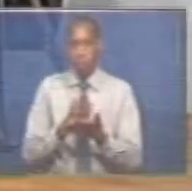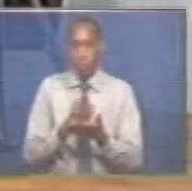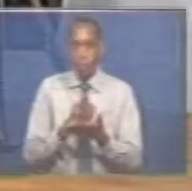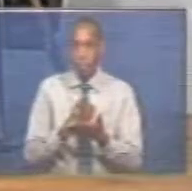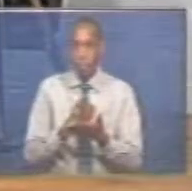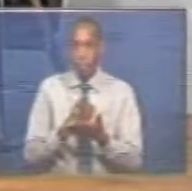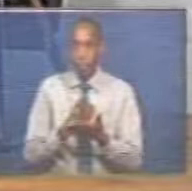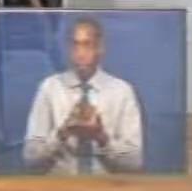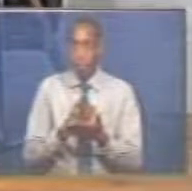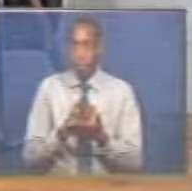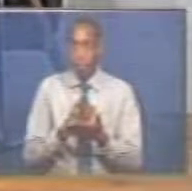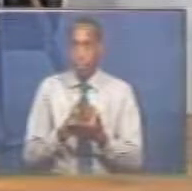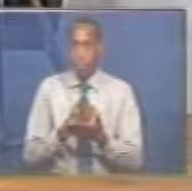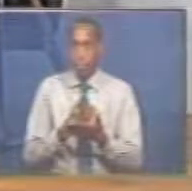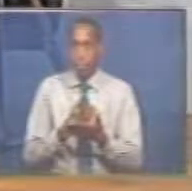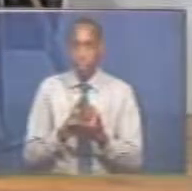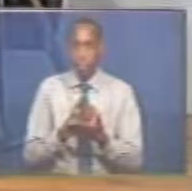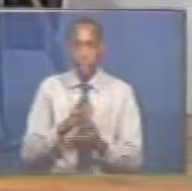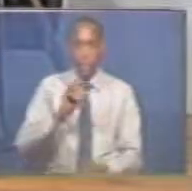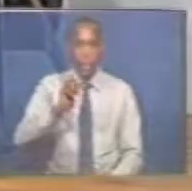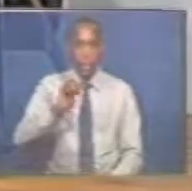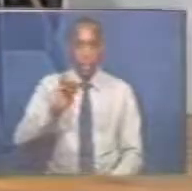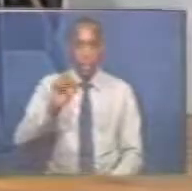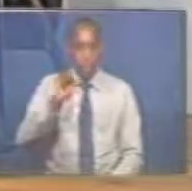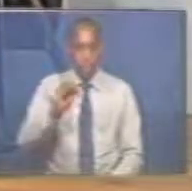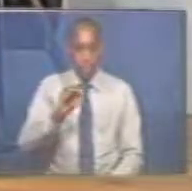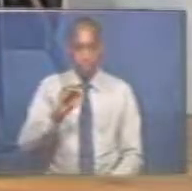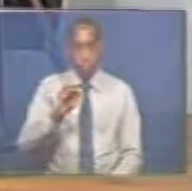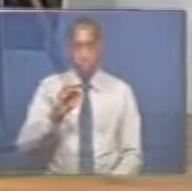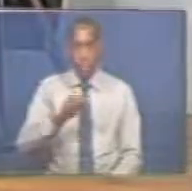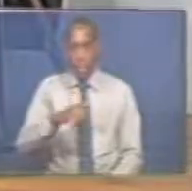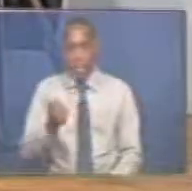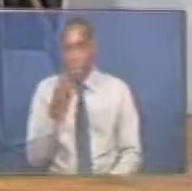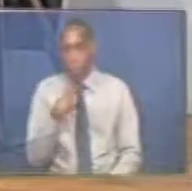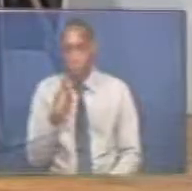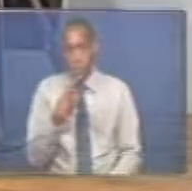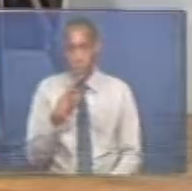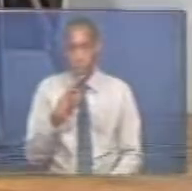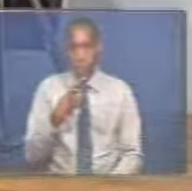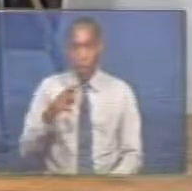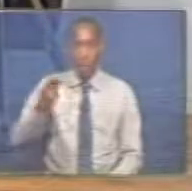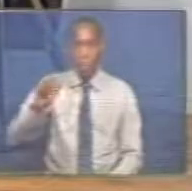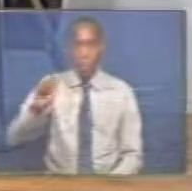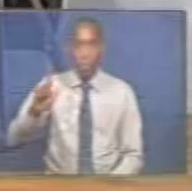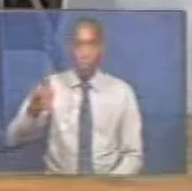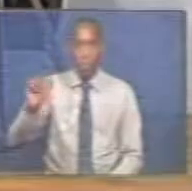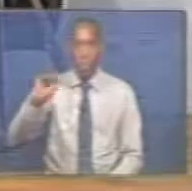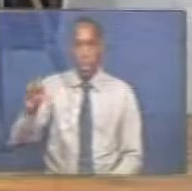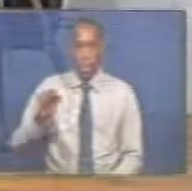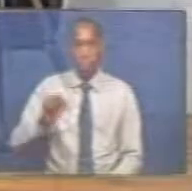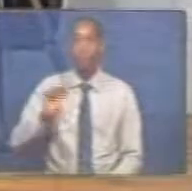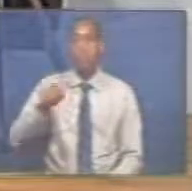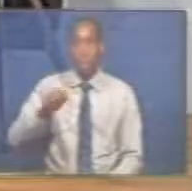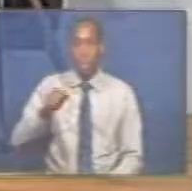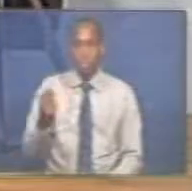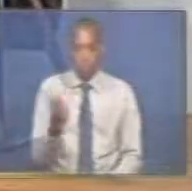On my left, we have Dennis Njau. And on my far left, we have Matthews Malusi. And yes,